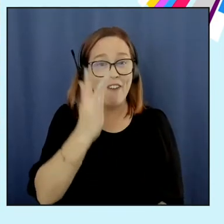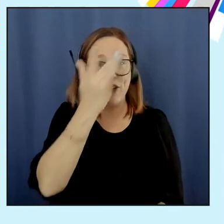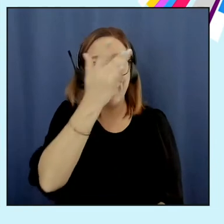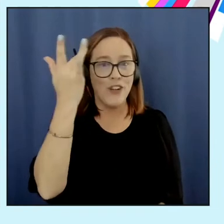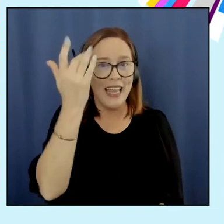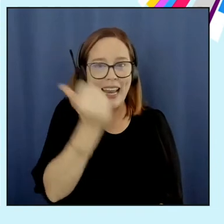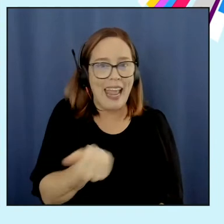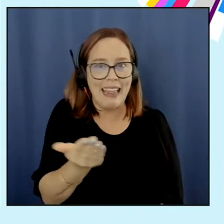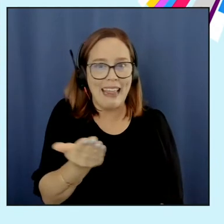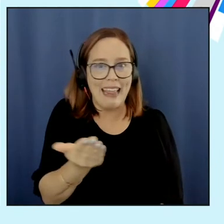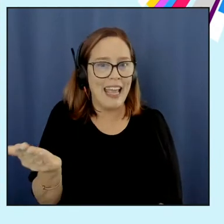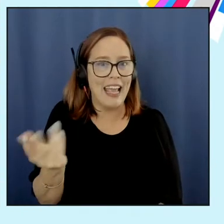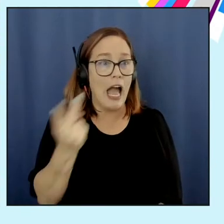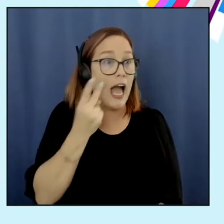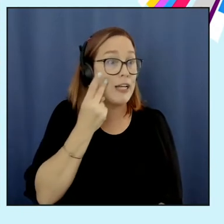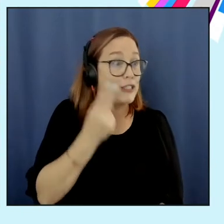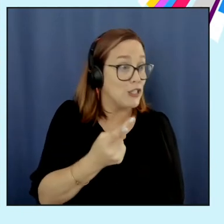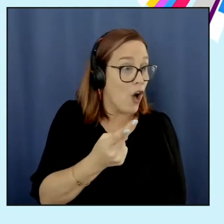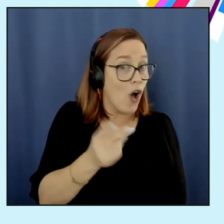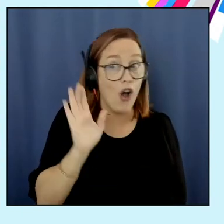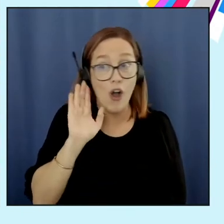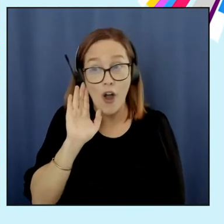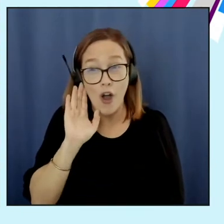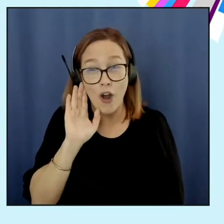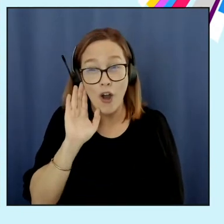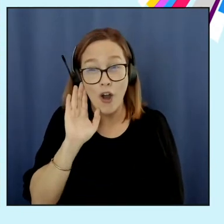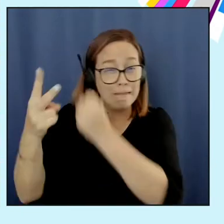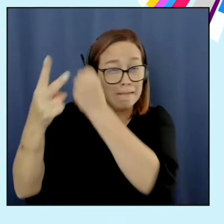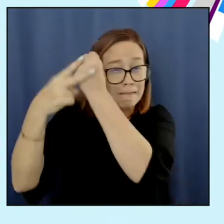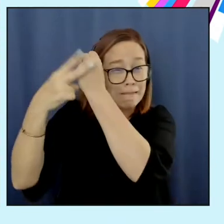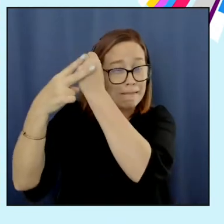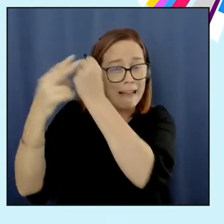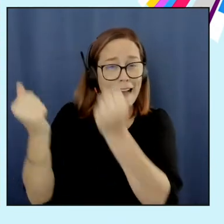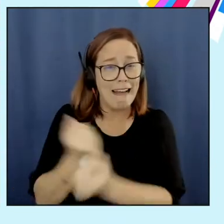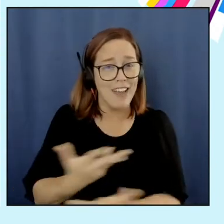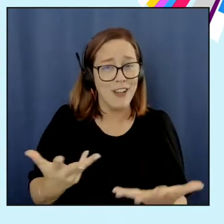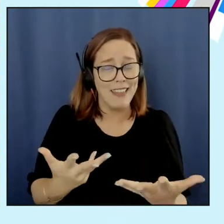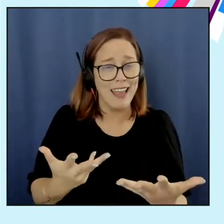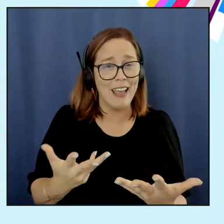or ever heard. I mean, it sounds like endless possibilities.